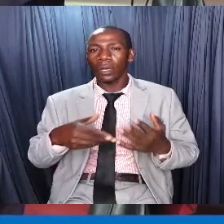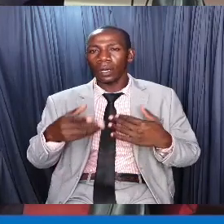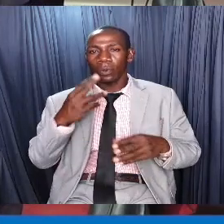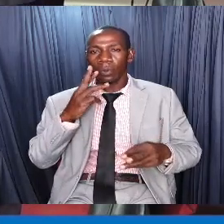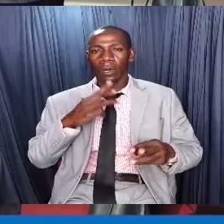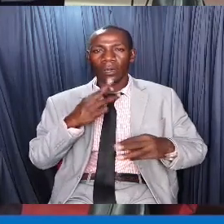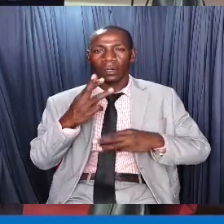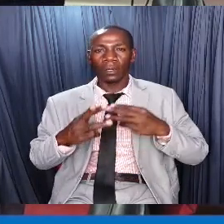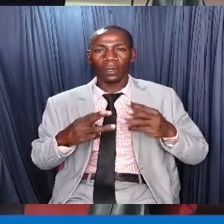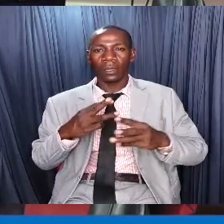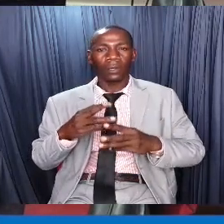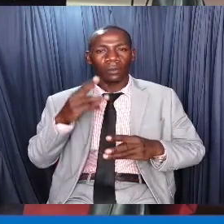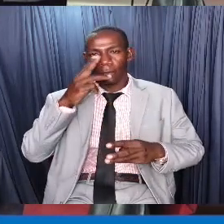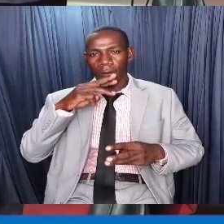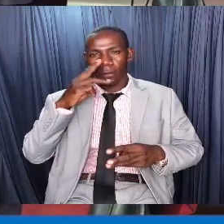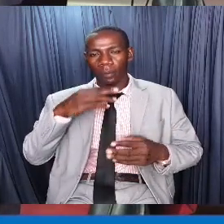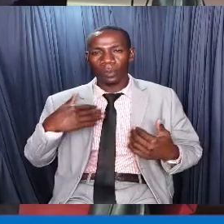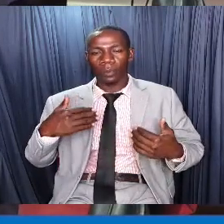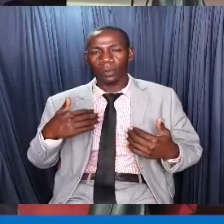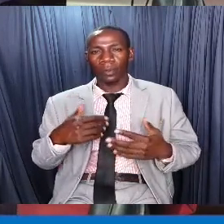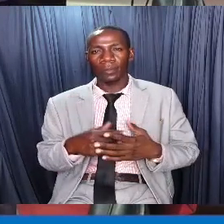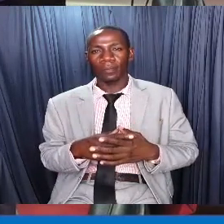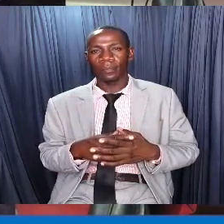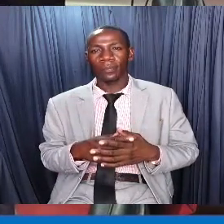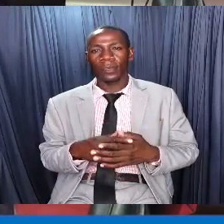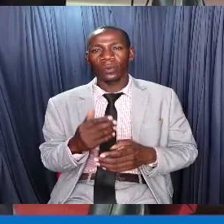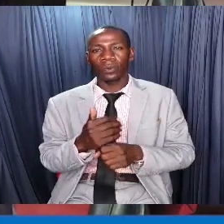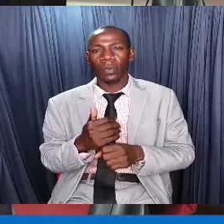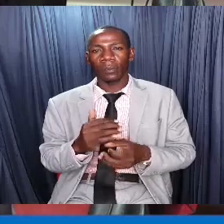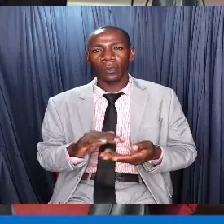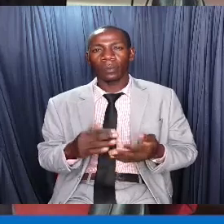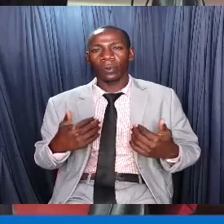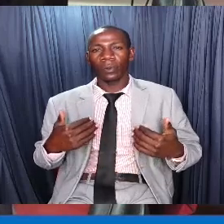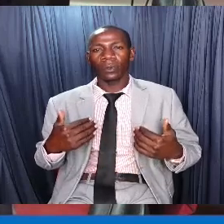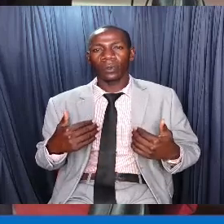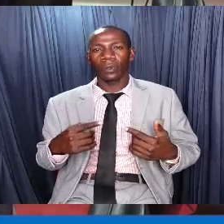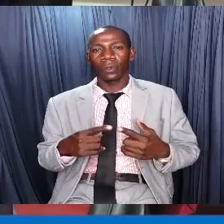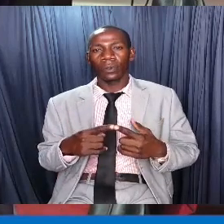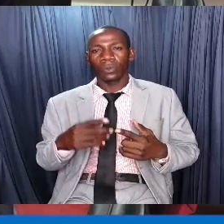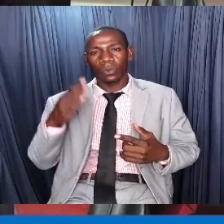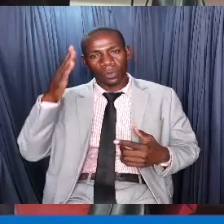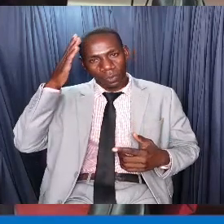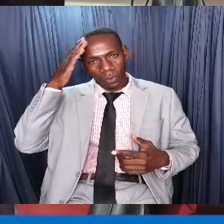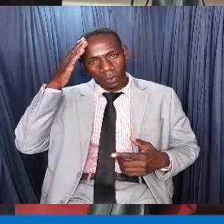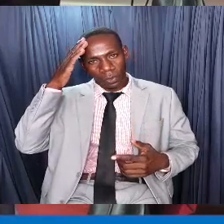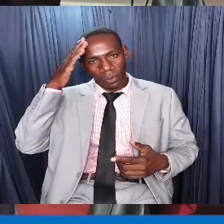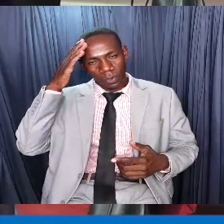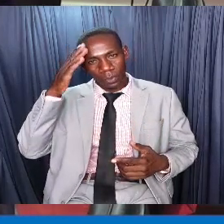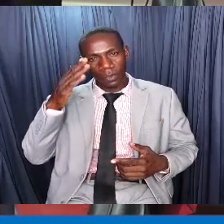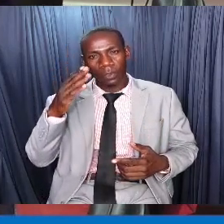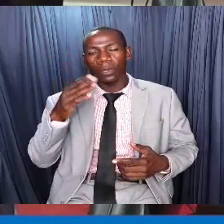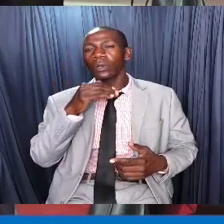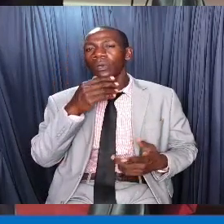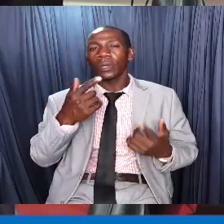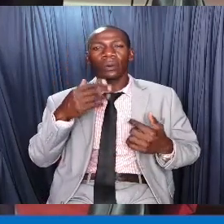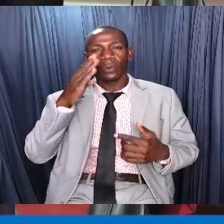never came on earth. Adharau watu. To despise people. Awafanya watu. To make people. Wamjue Mungu. To know God. Lakini hakuletwa kuja kudharau